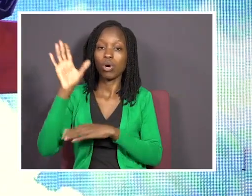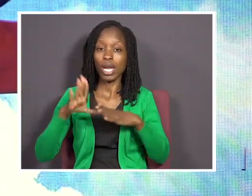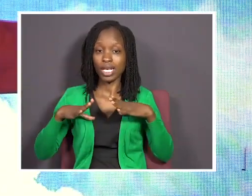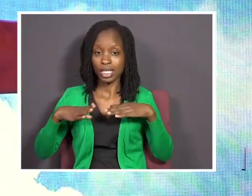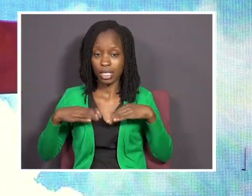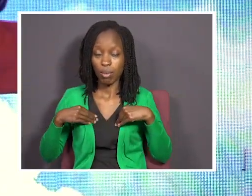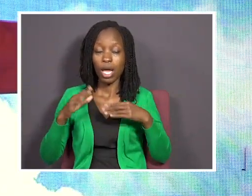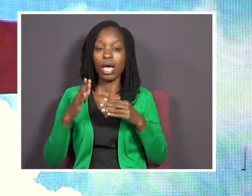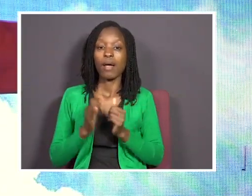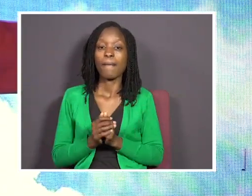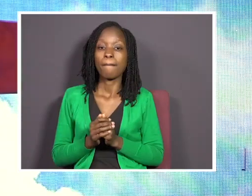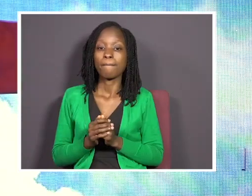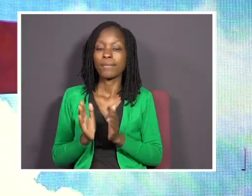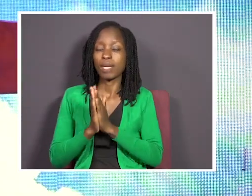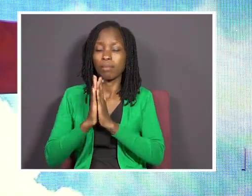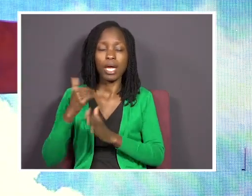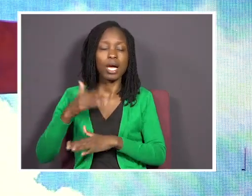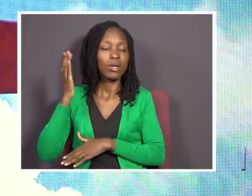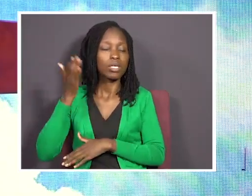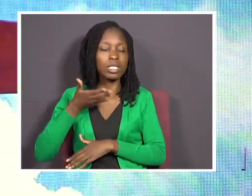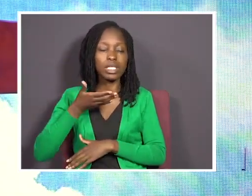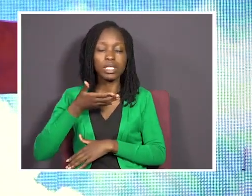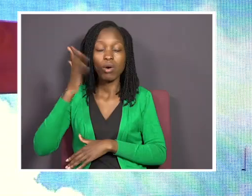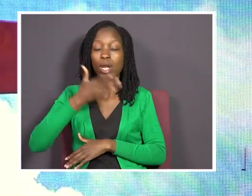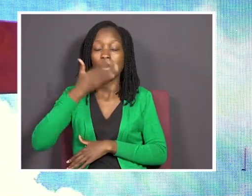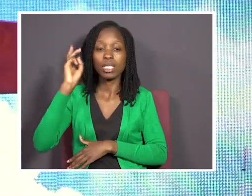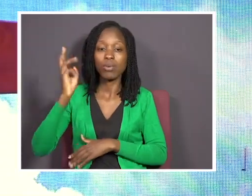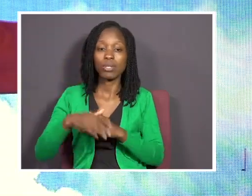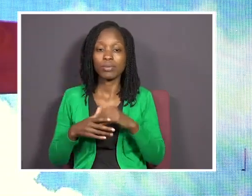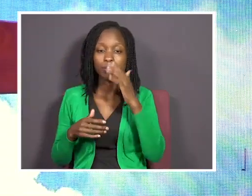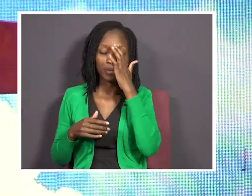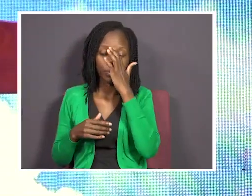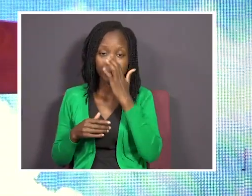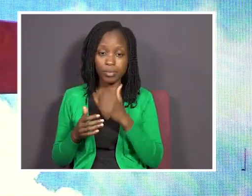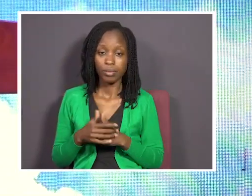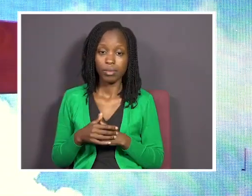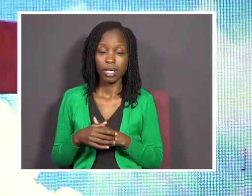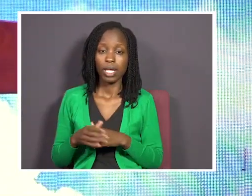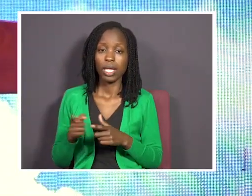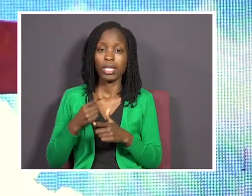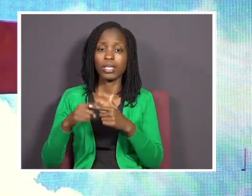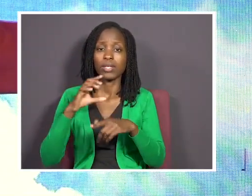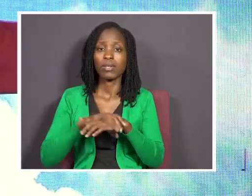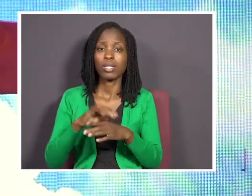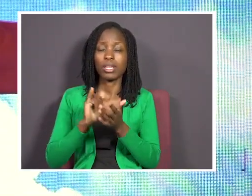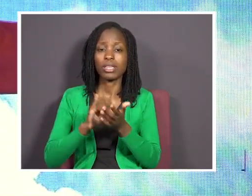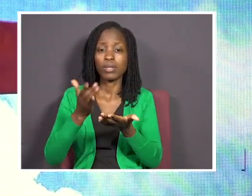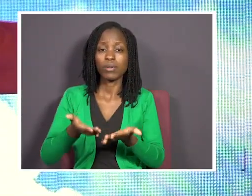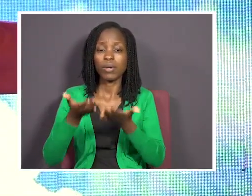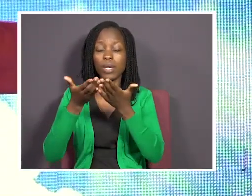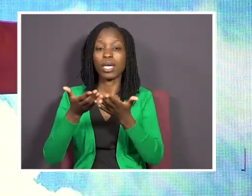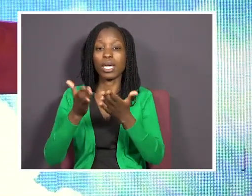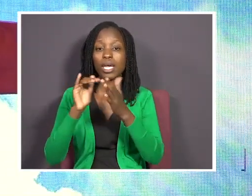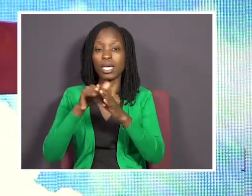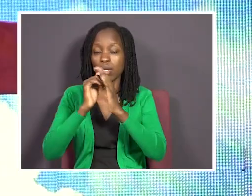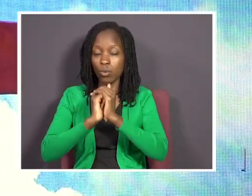acceptably, and we will be heard, and God will come through for us. Over time, obviously, you will find that you improve in